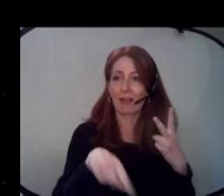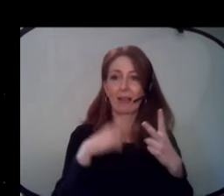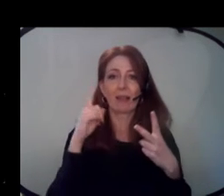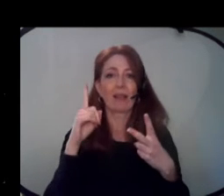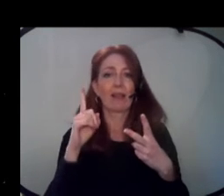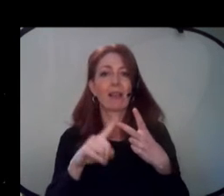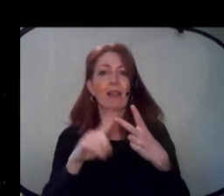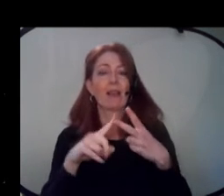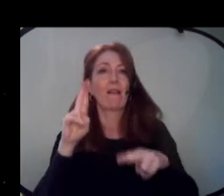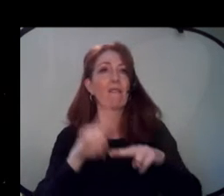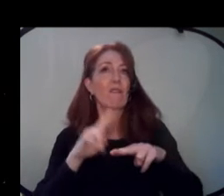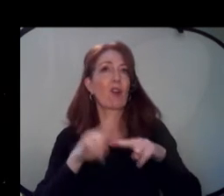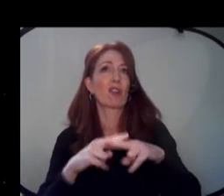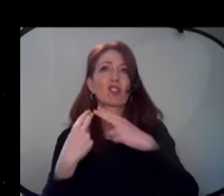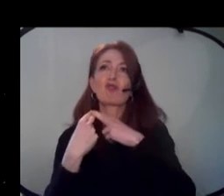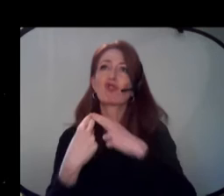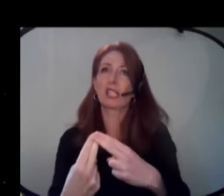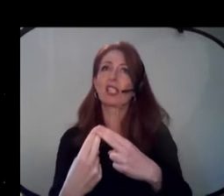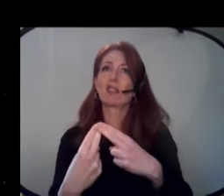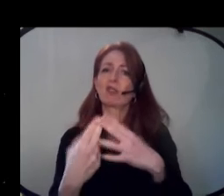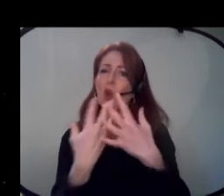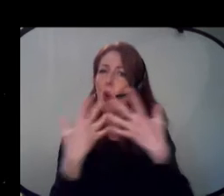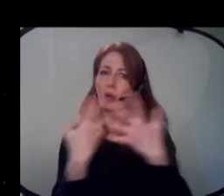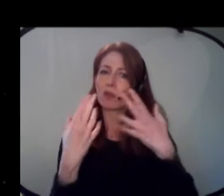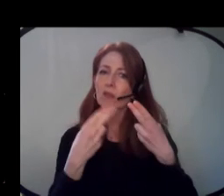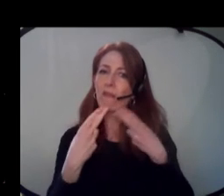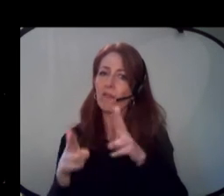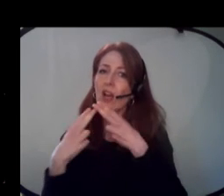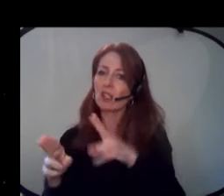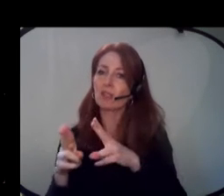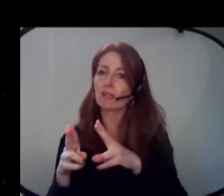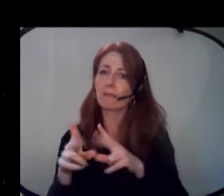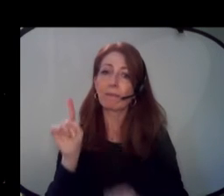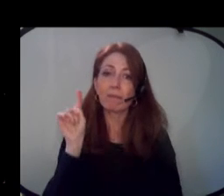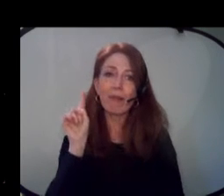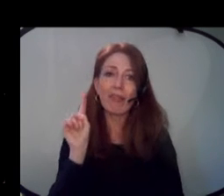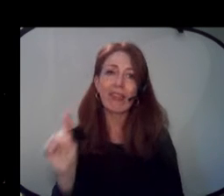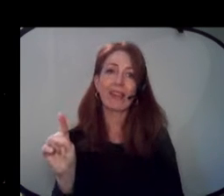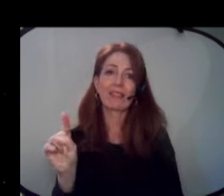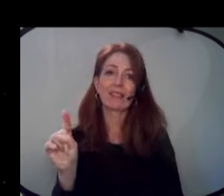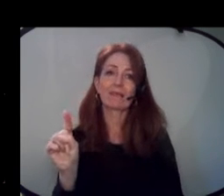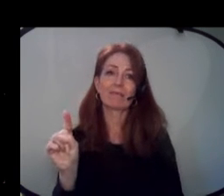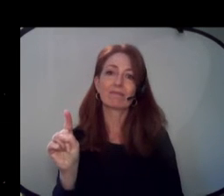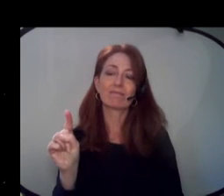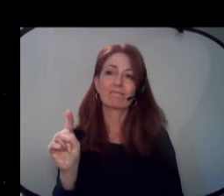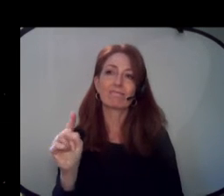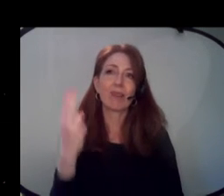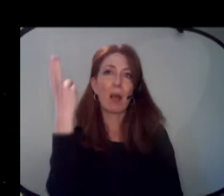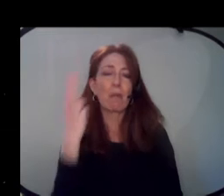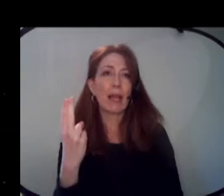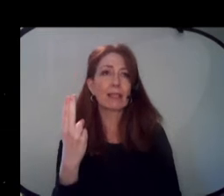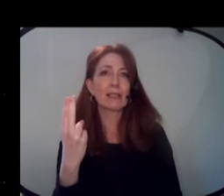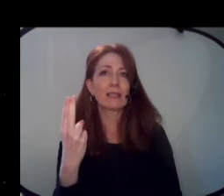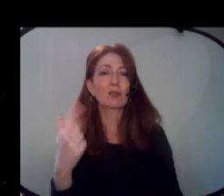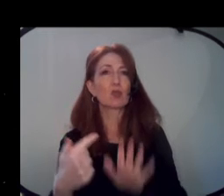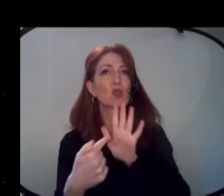in Florence, there's quite a tradition of it. And here, though, we have a painting that really shows